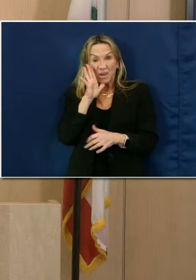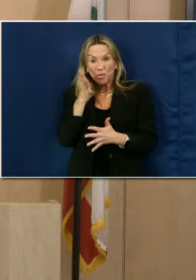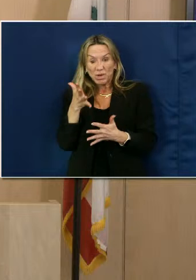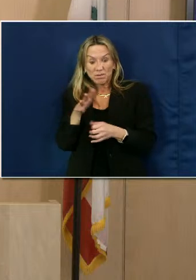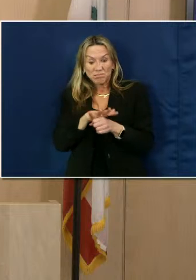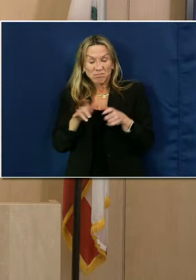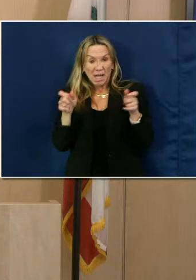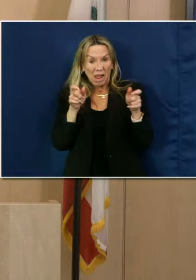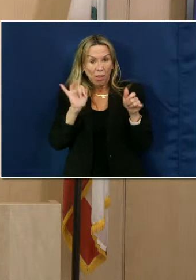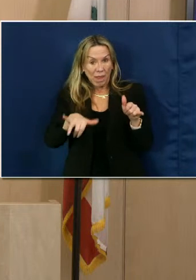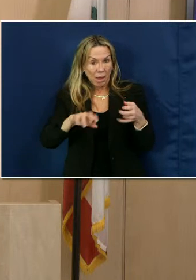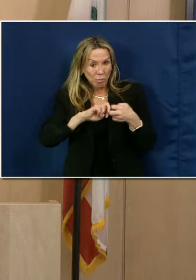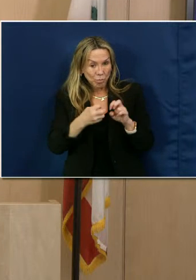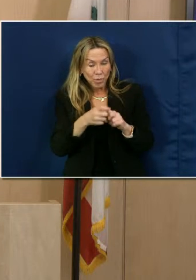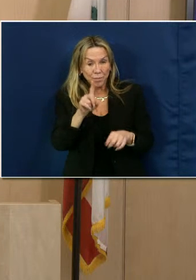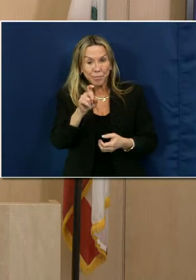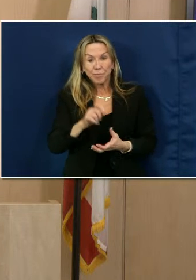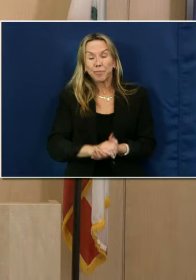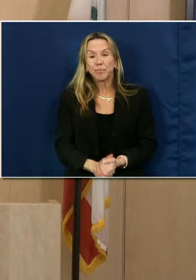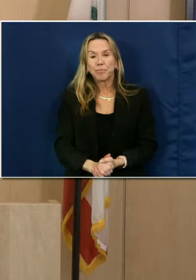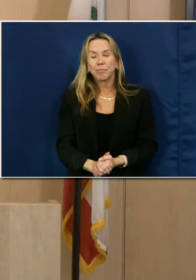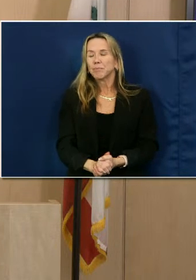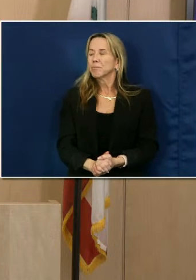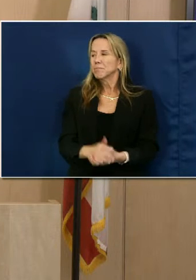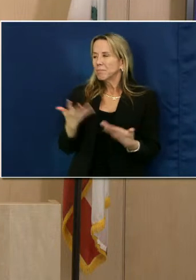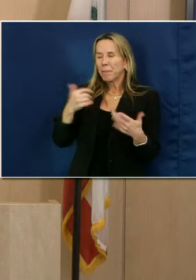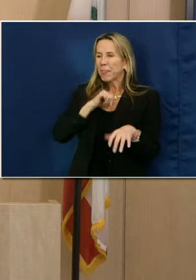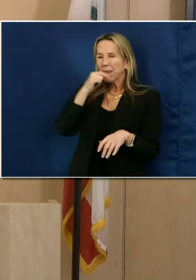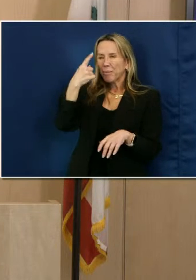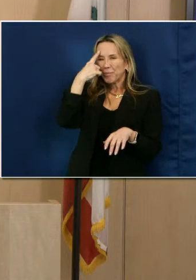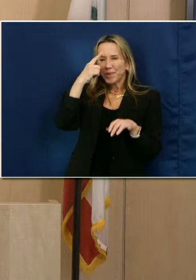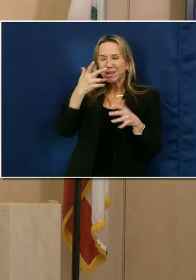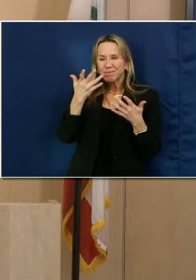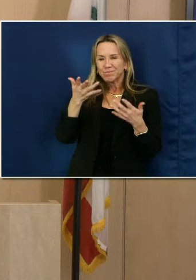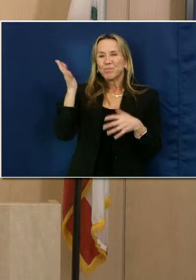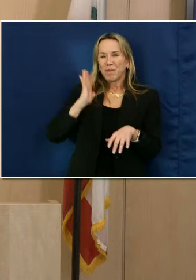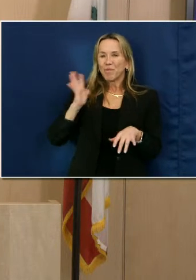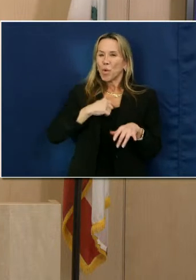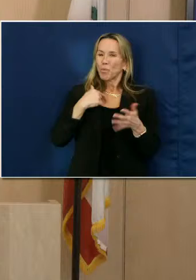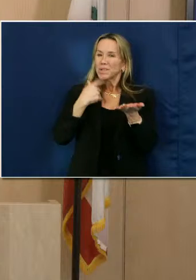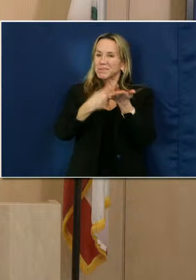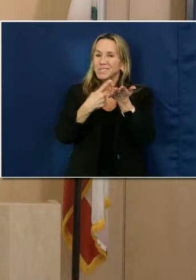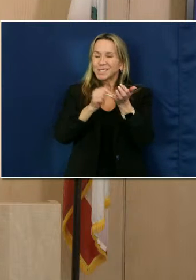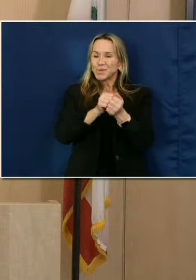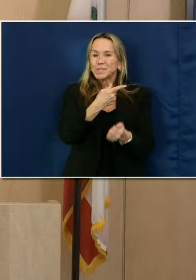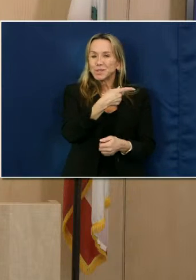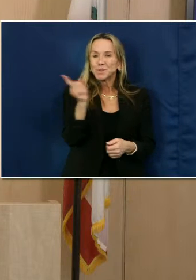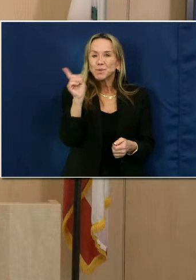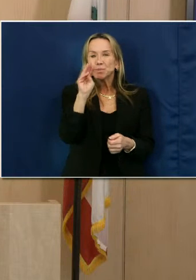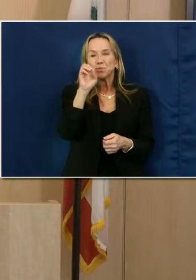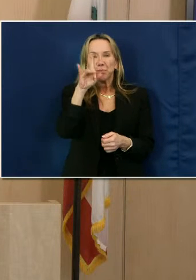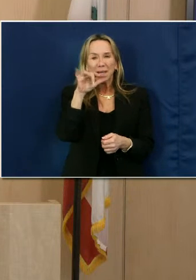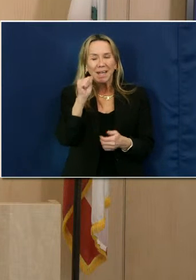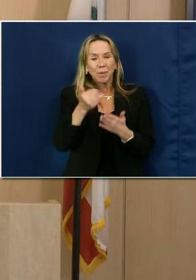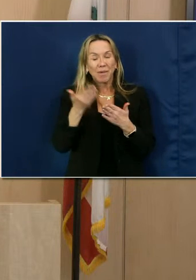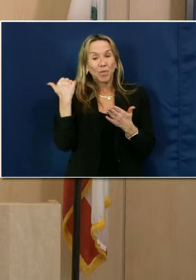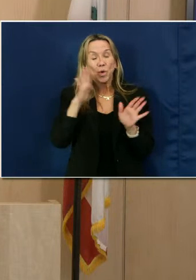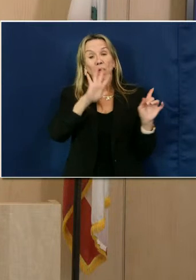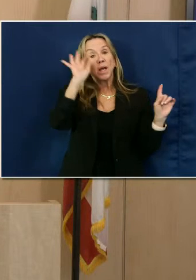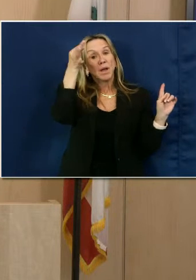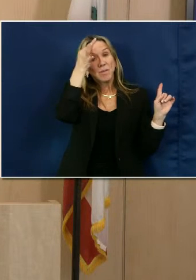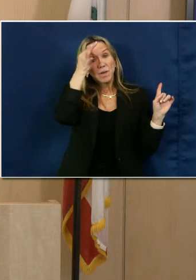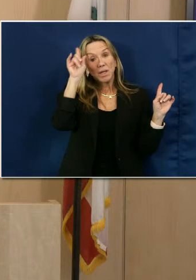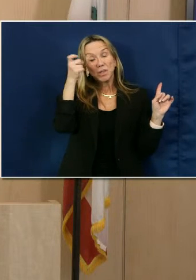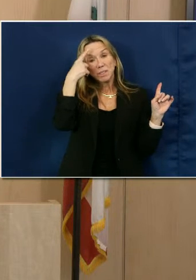possibility? Well, I don't think that anything has changed since we've last talked about this with the media. The federal government